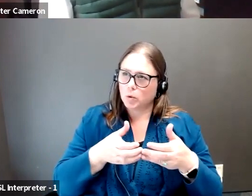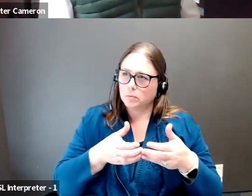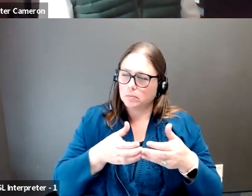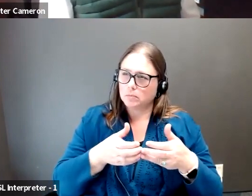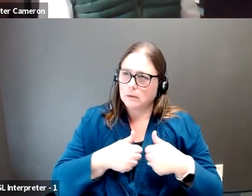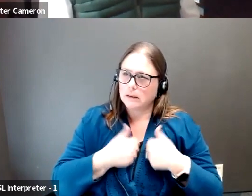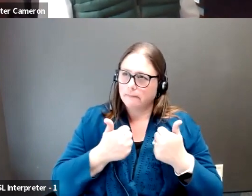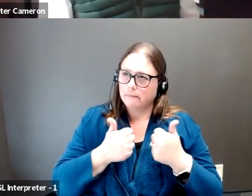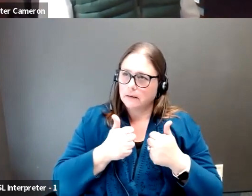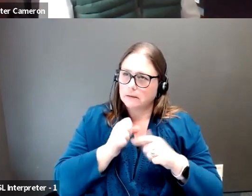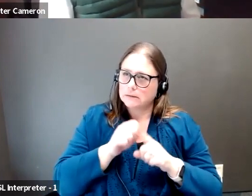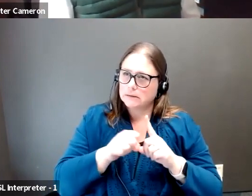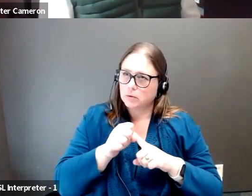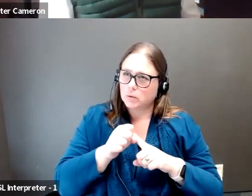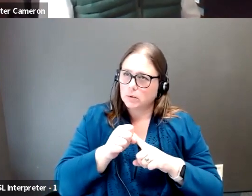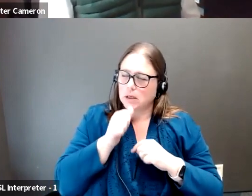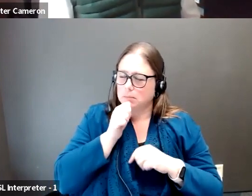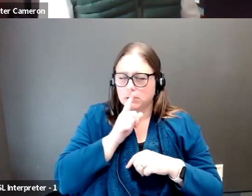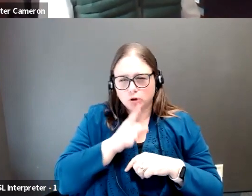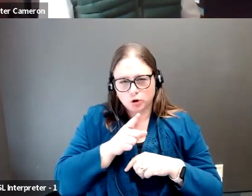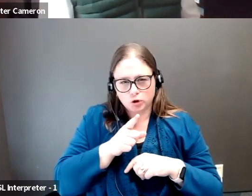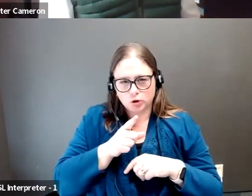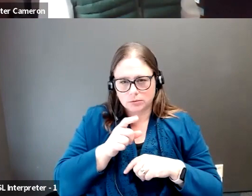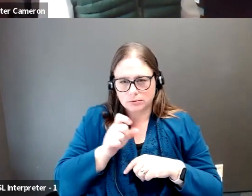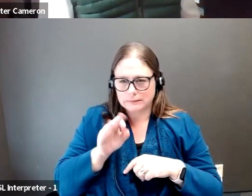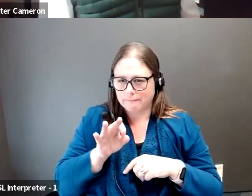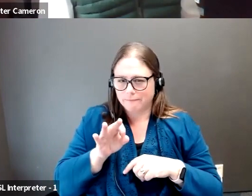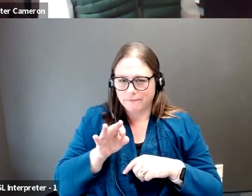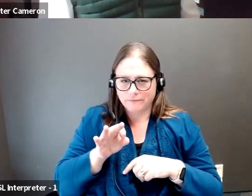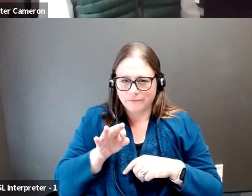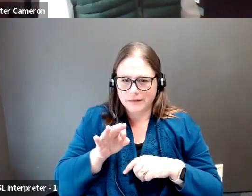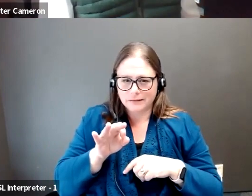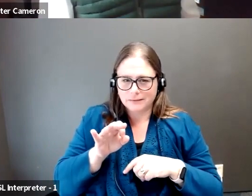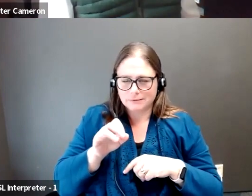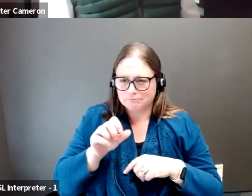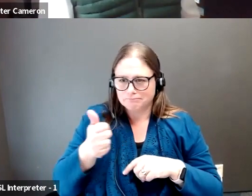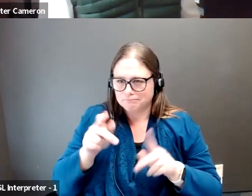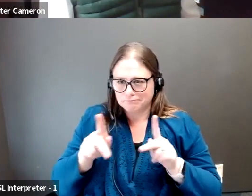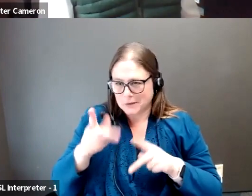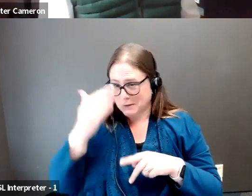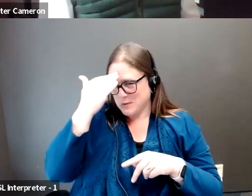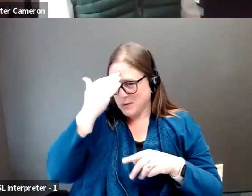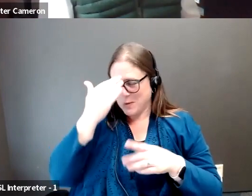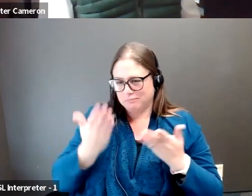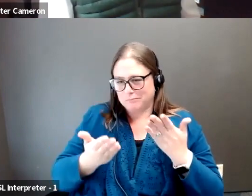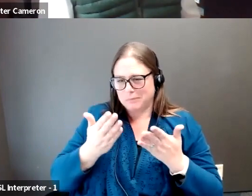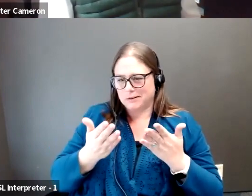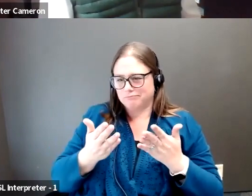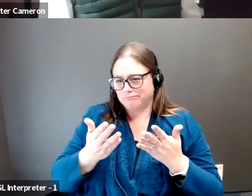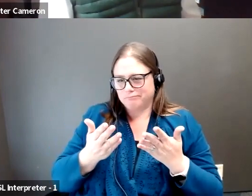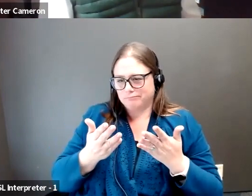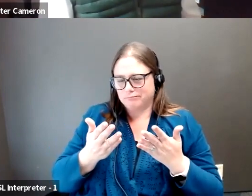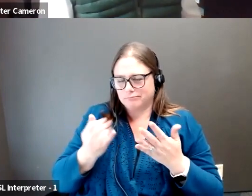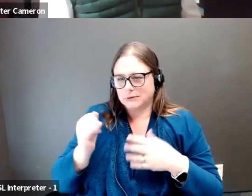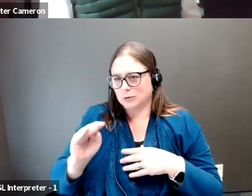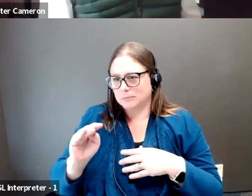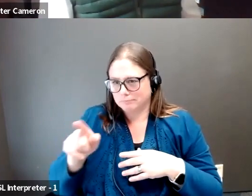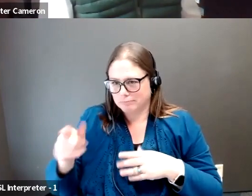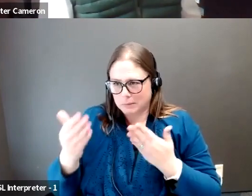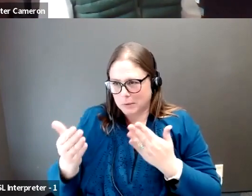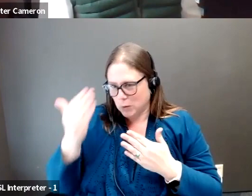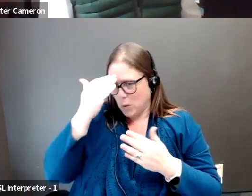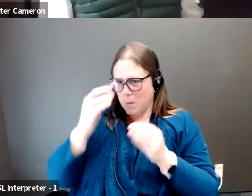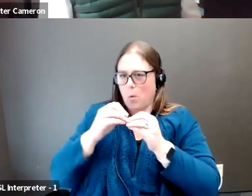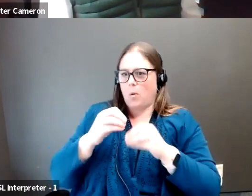in-home. I don't know if Jim's got any insight into that, because it sounds like you know a lot more than I do about the way some of these agencies are